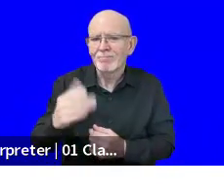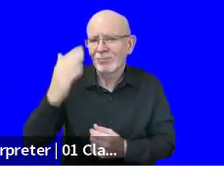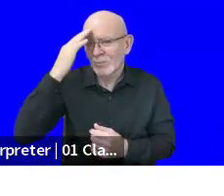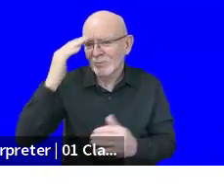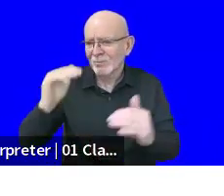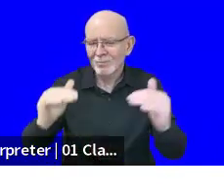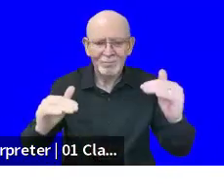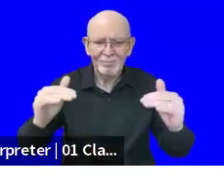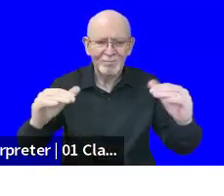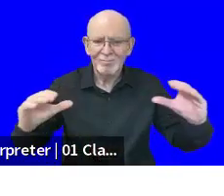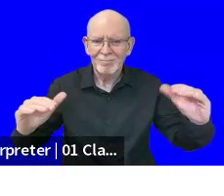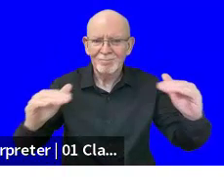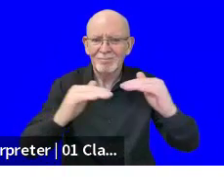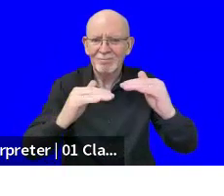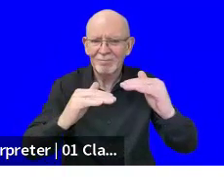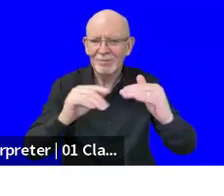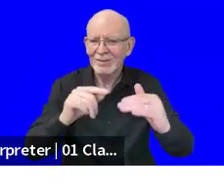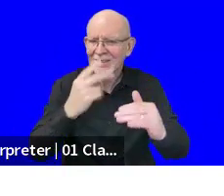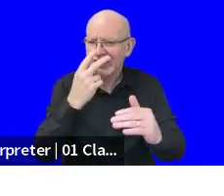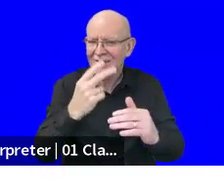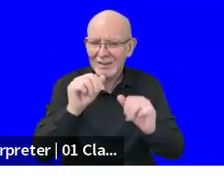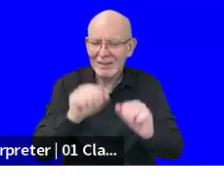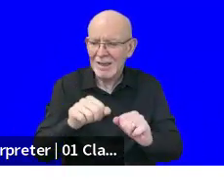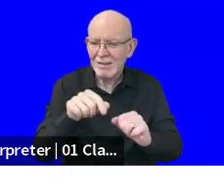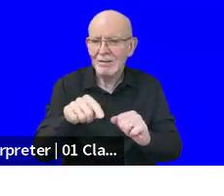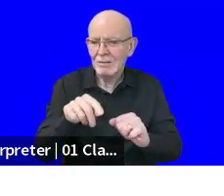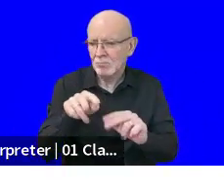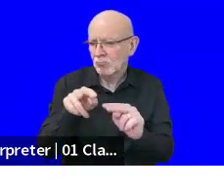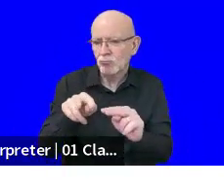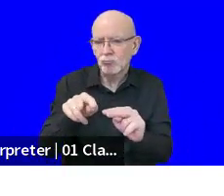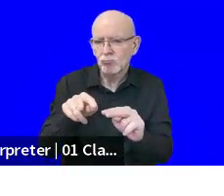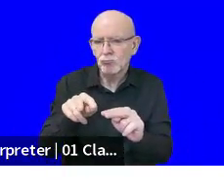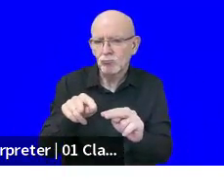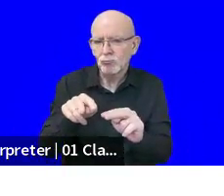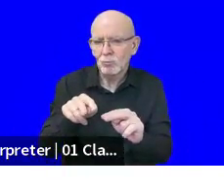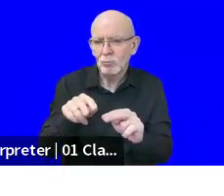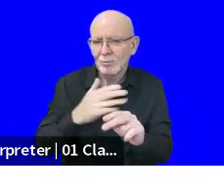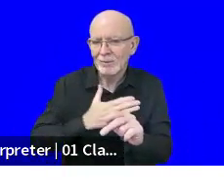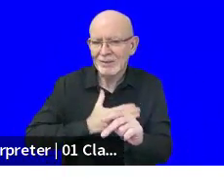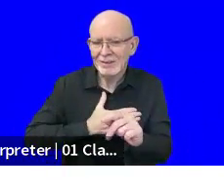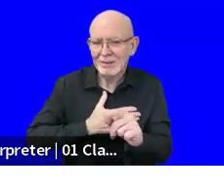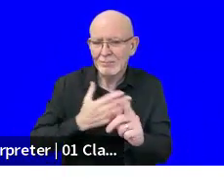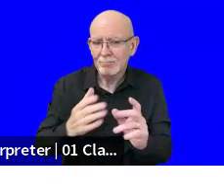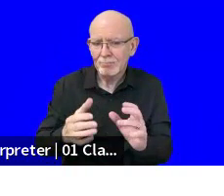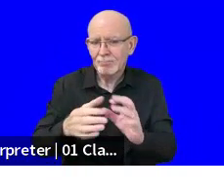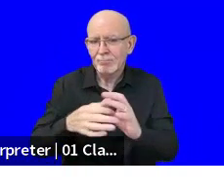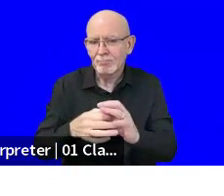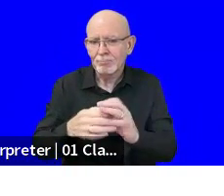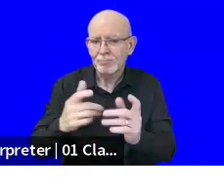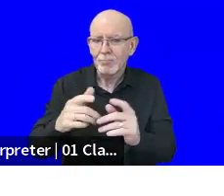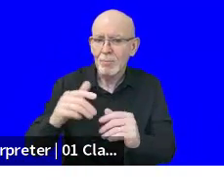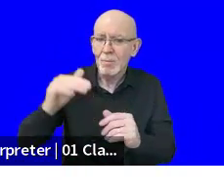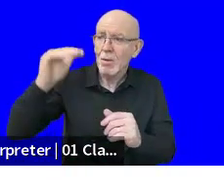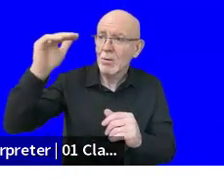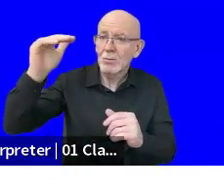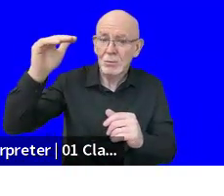equivalent adult, in terms of their overall consumption expenditure need. The two methods